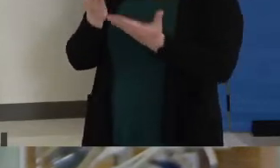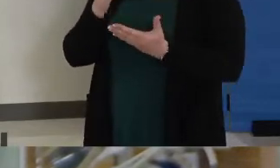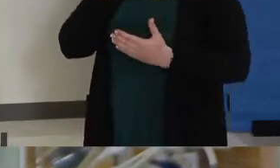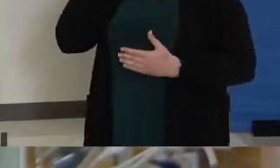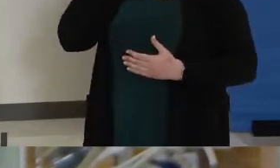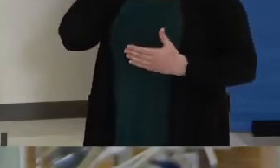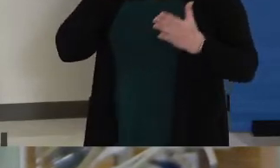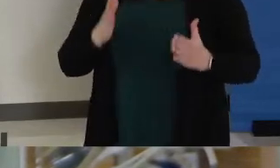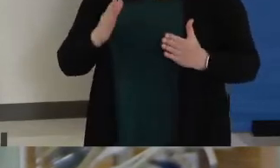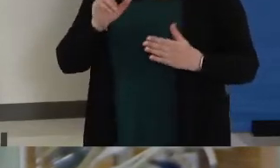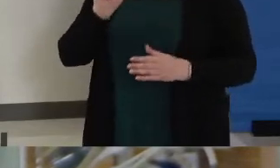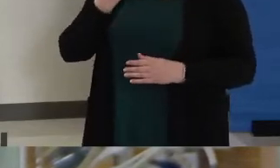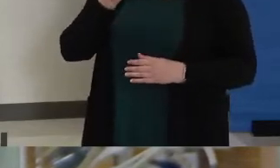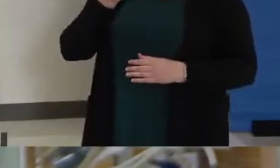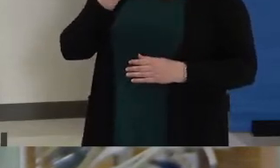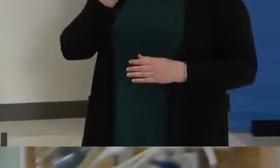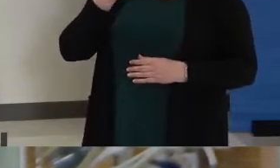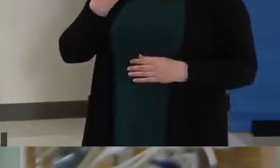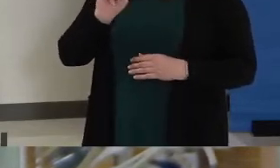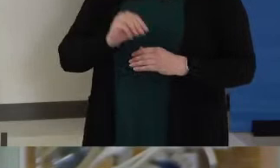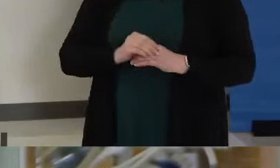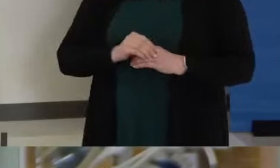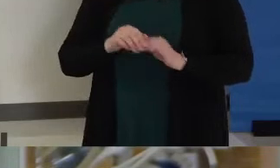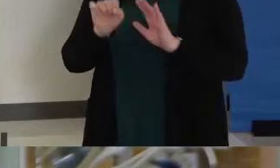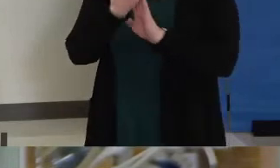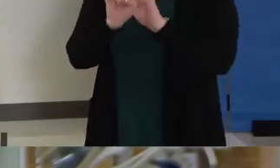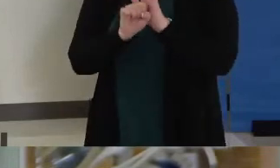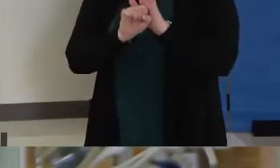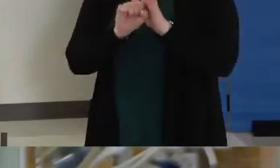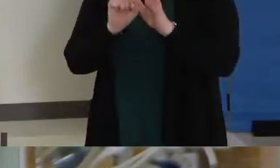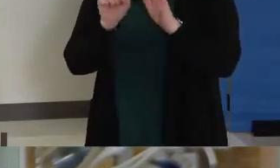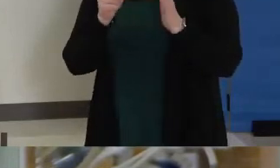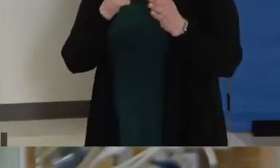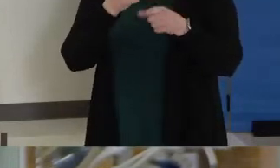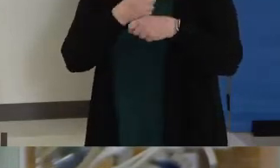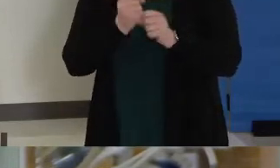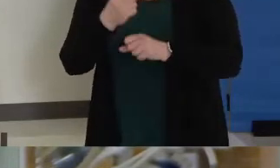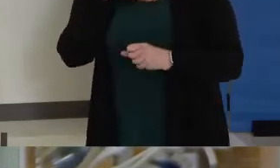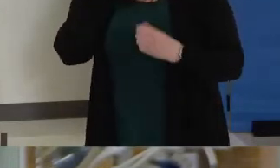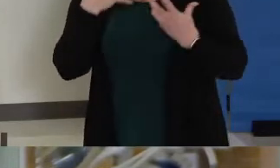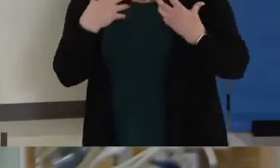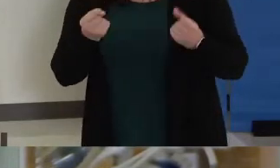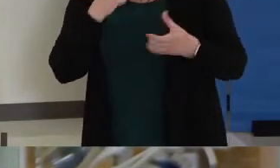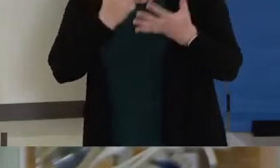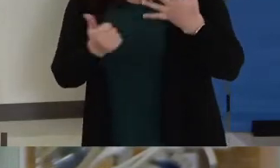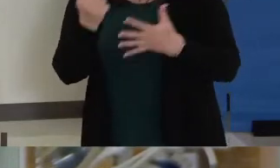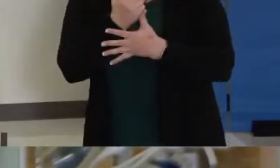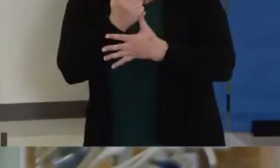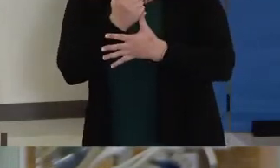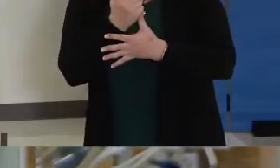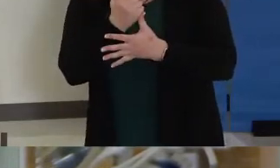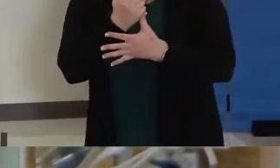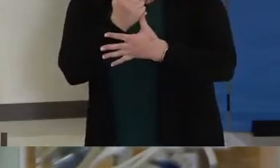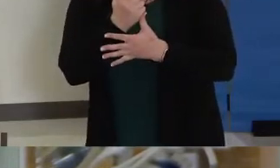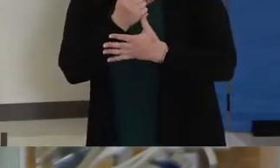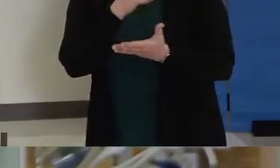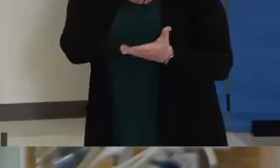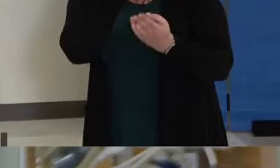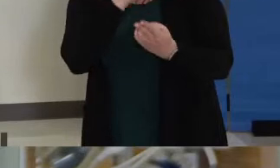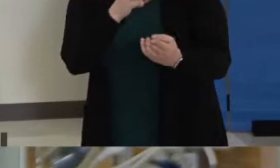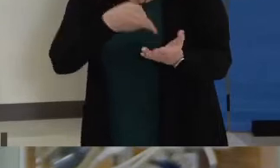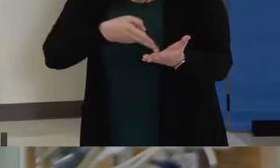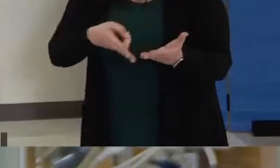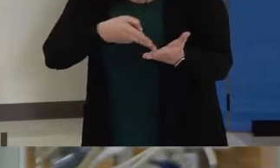Newsom, the state has not made mental health a priority, if we're going to be honest about it, and has